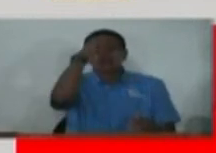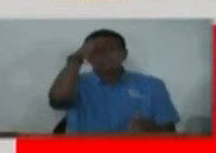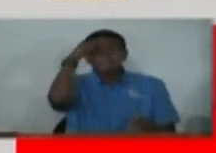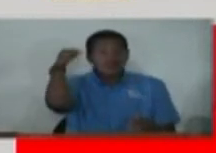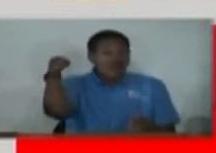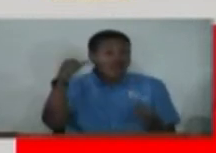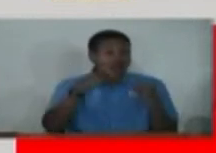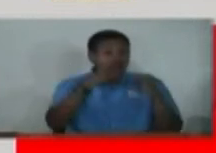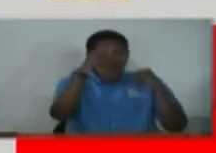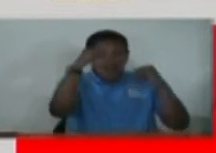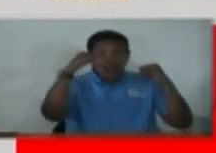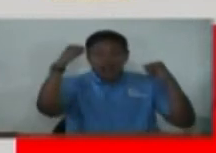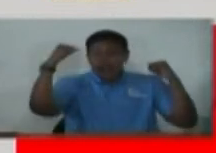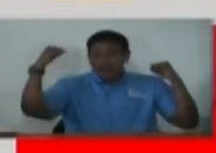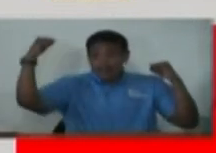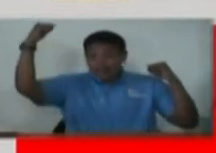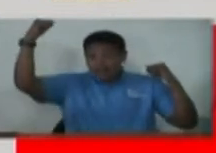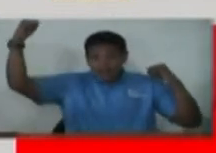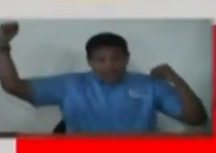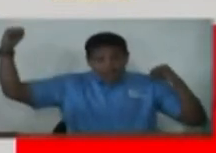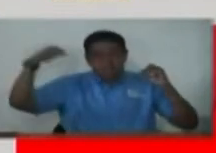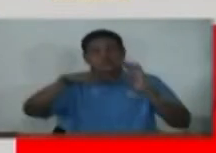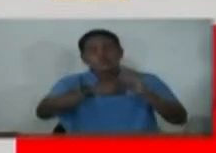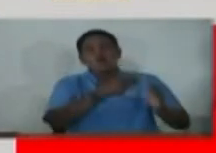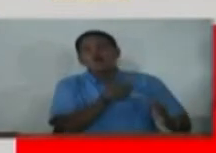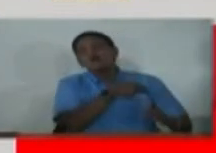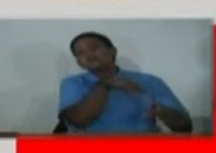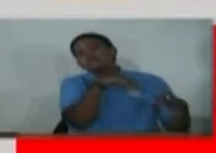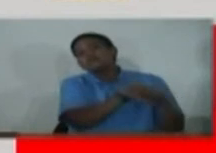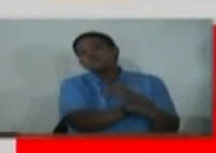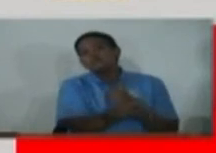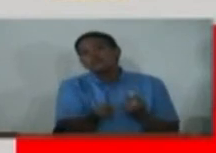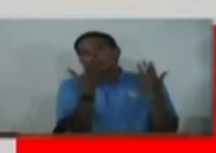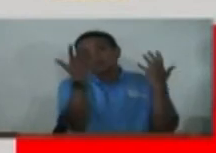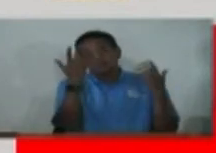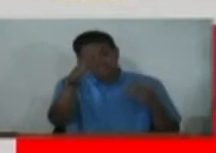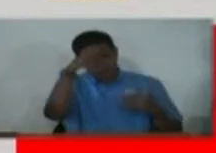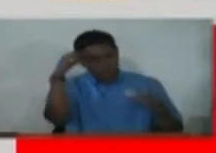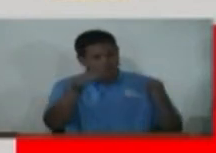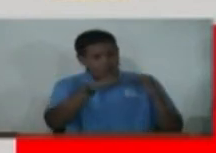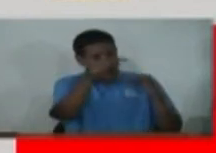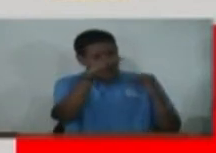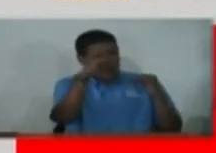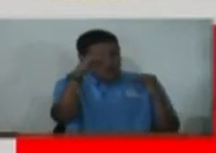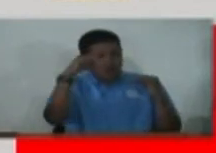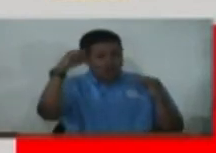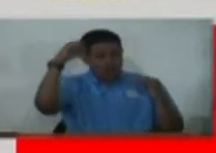capacity. Madam Speaker, as the black line shows,